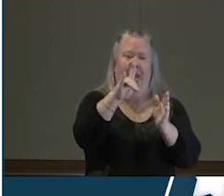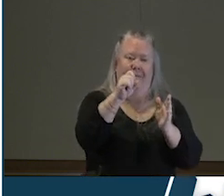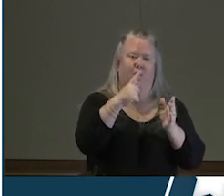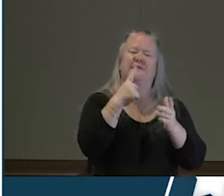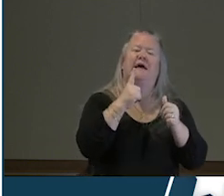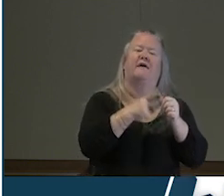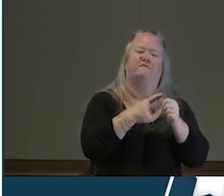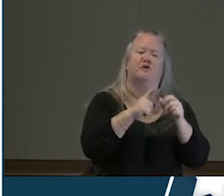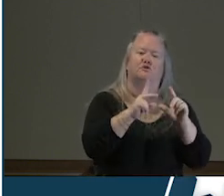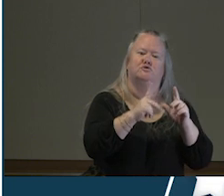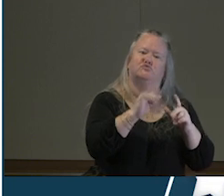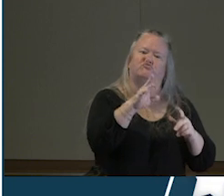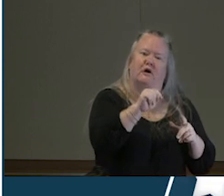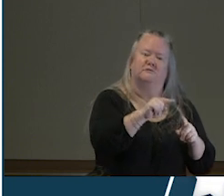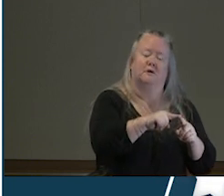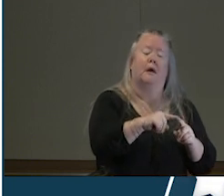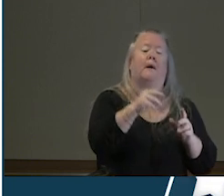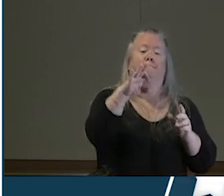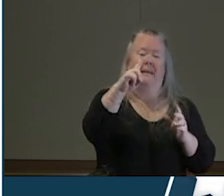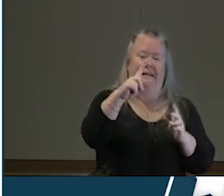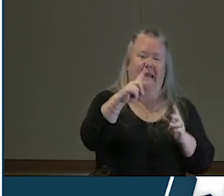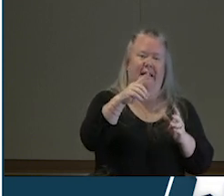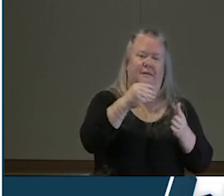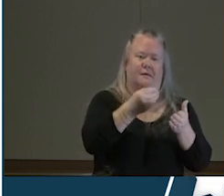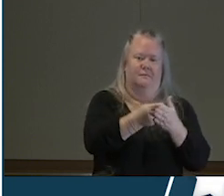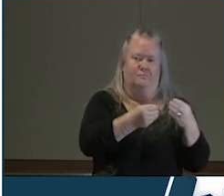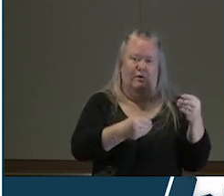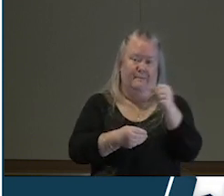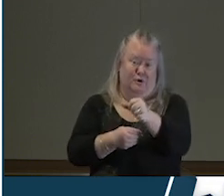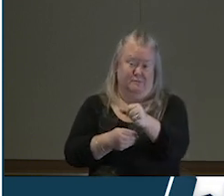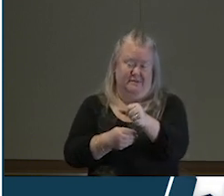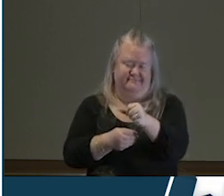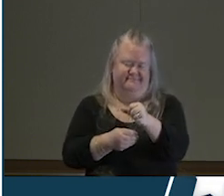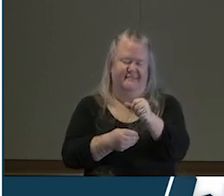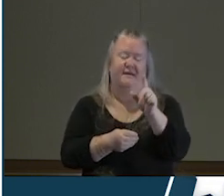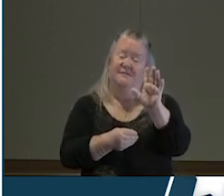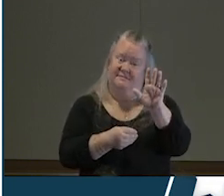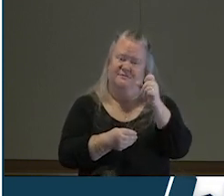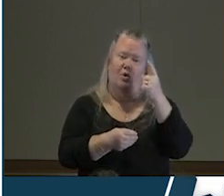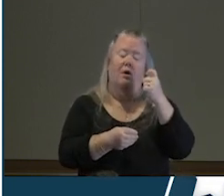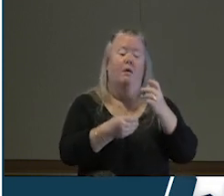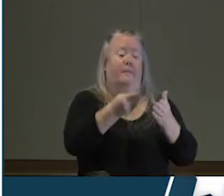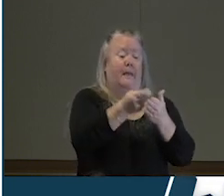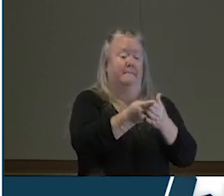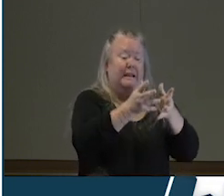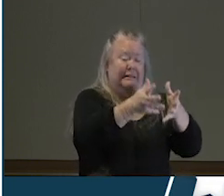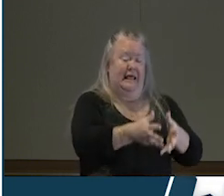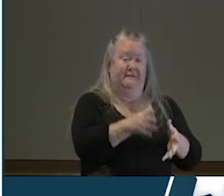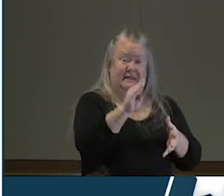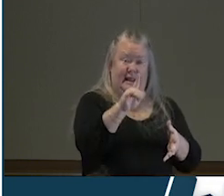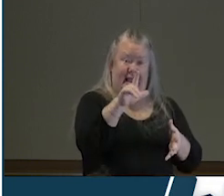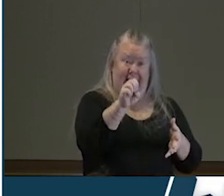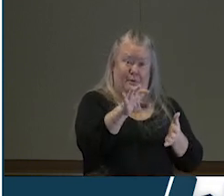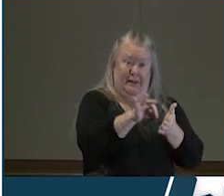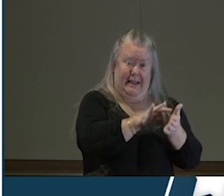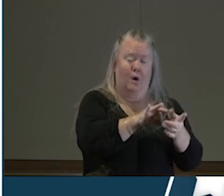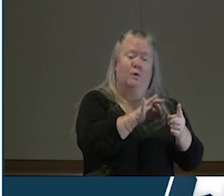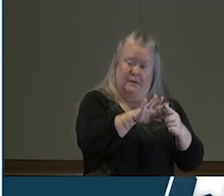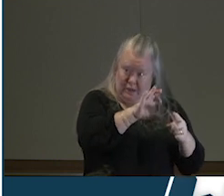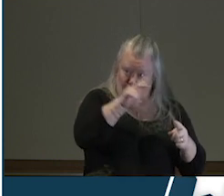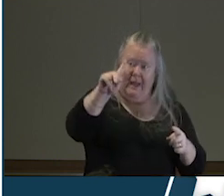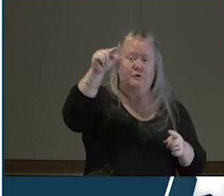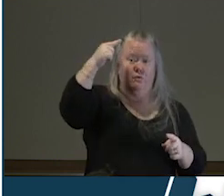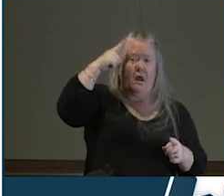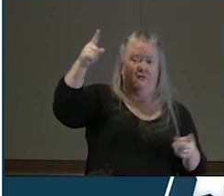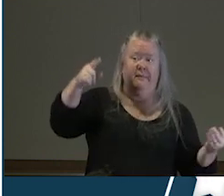like a first-party trust, Medicaid reimbursement, right? So the money that's left in an able account can go back to the